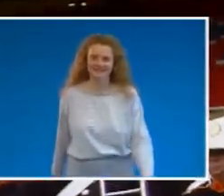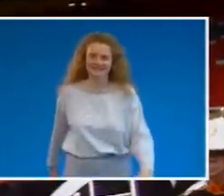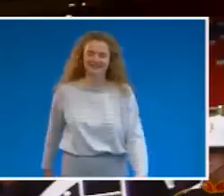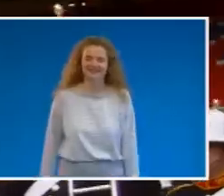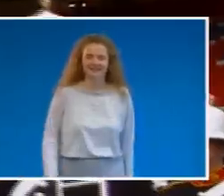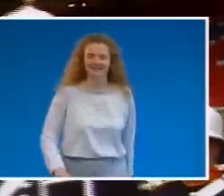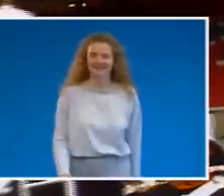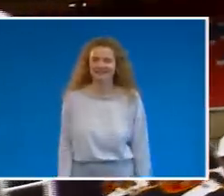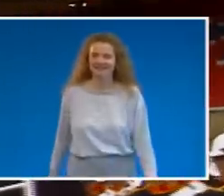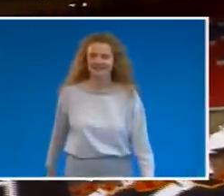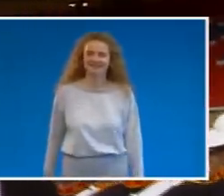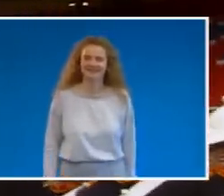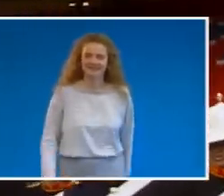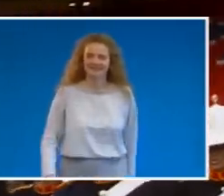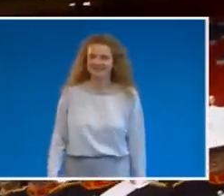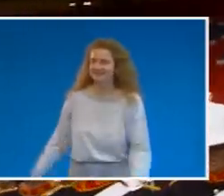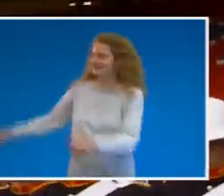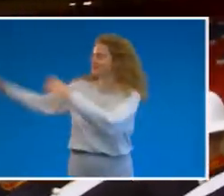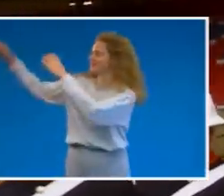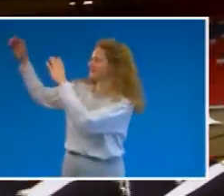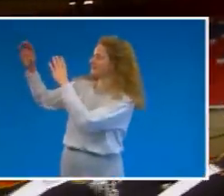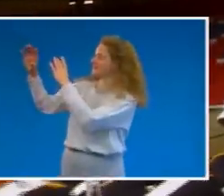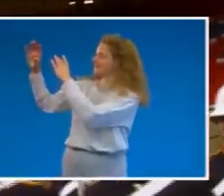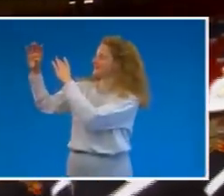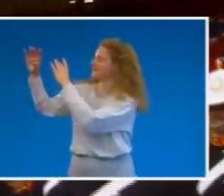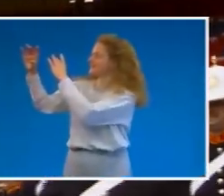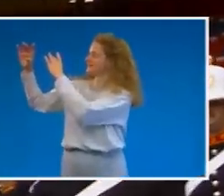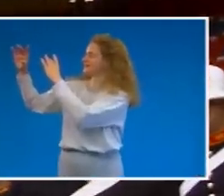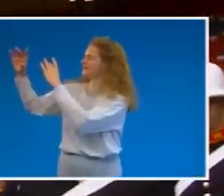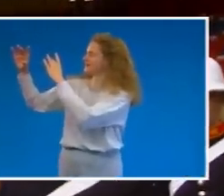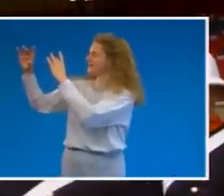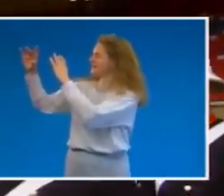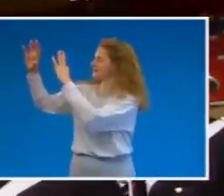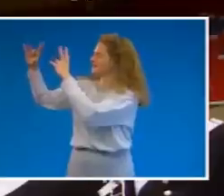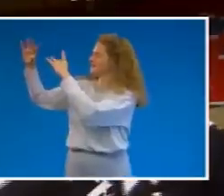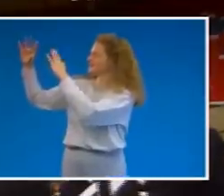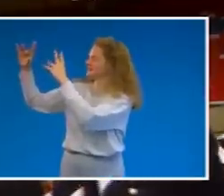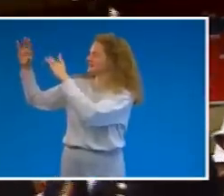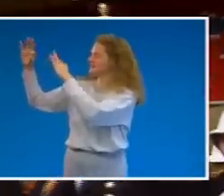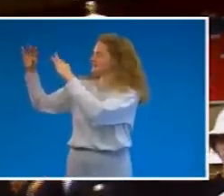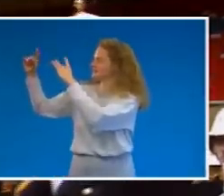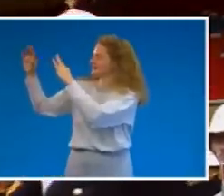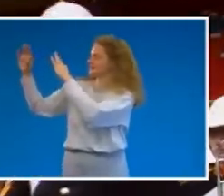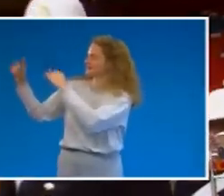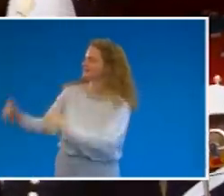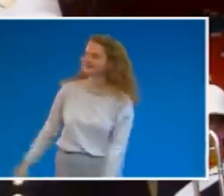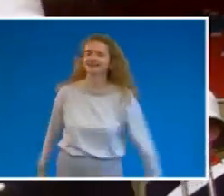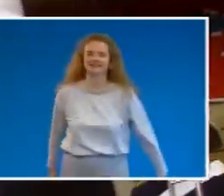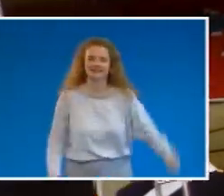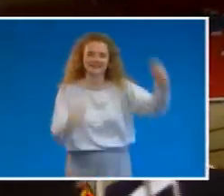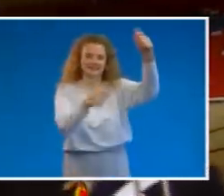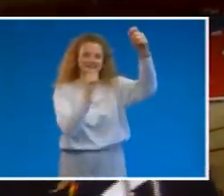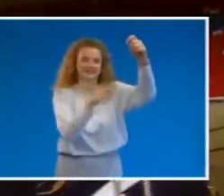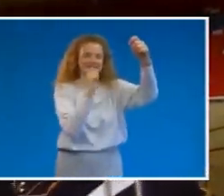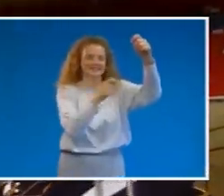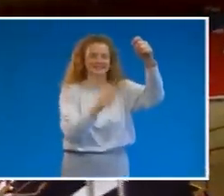it. We can play on the trumpet, and this is the music to it. Toot, toot, toot goes the